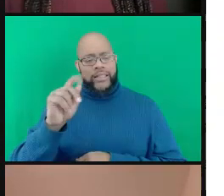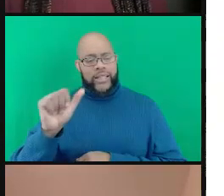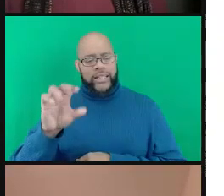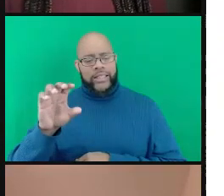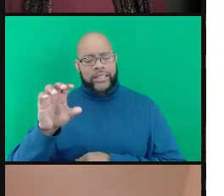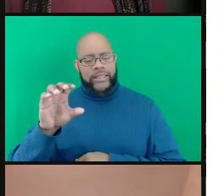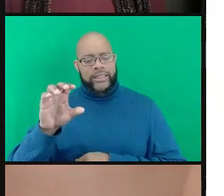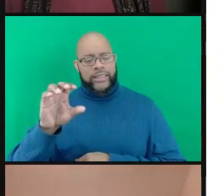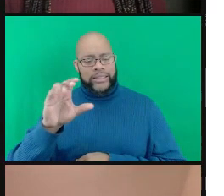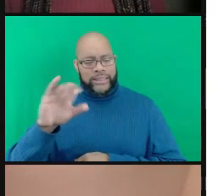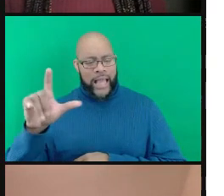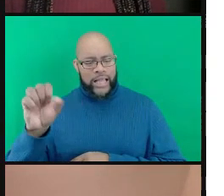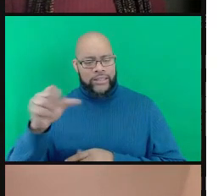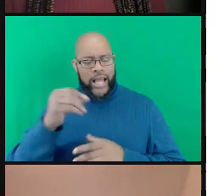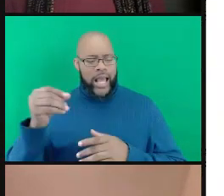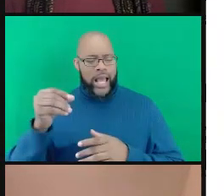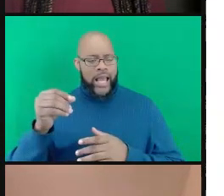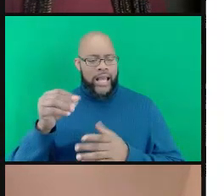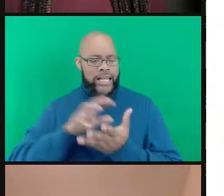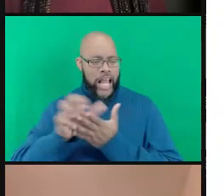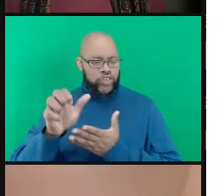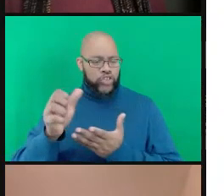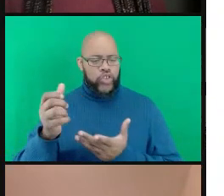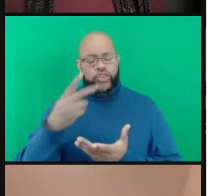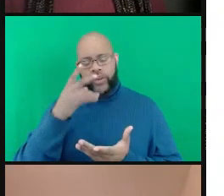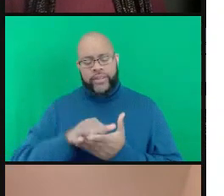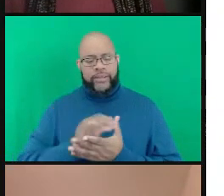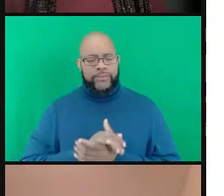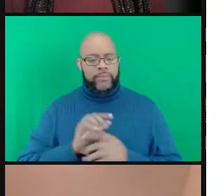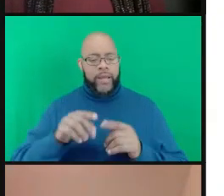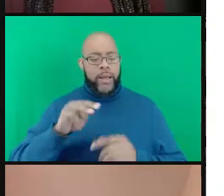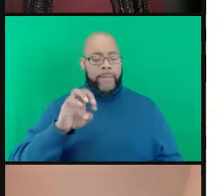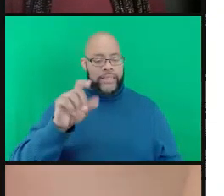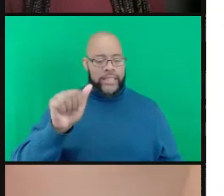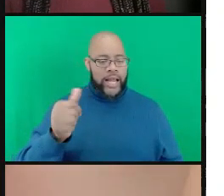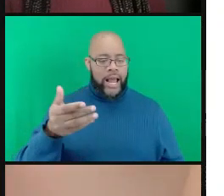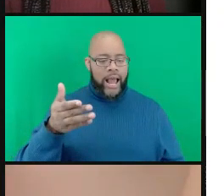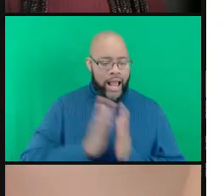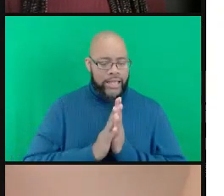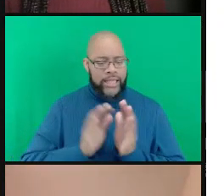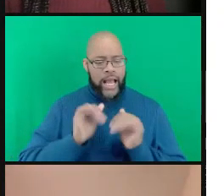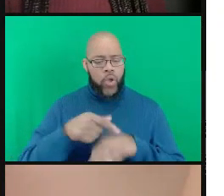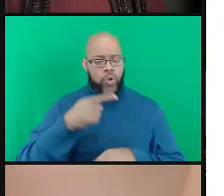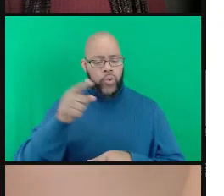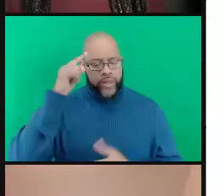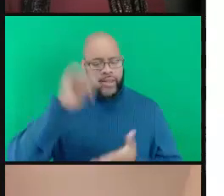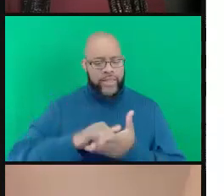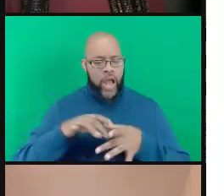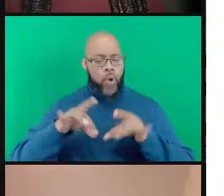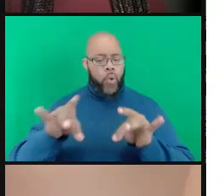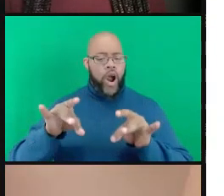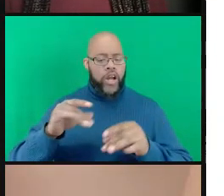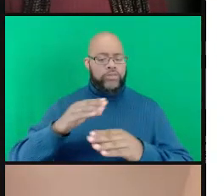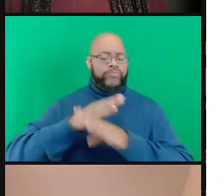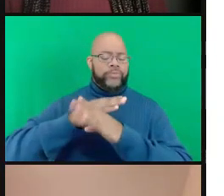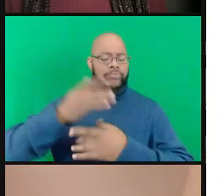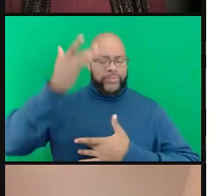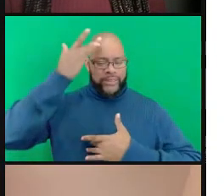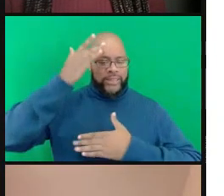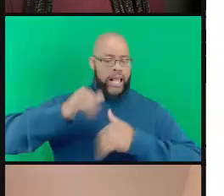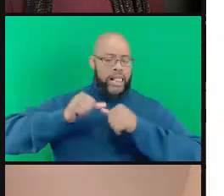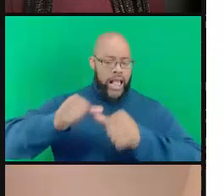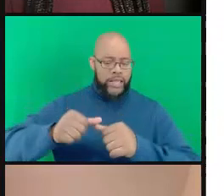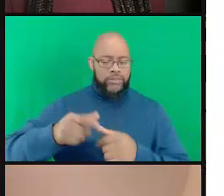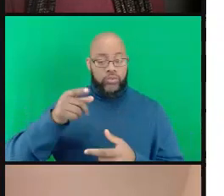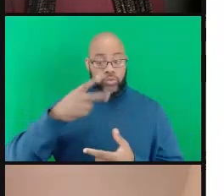IgE. So that might be of interest. Medina is asking, how long do you think this acquired immunity lasts? Have